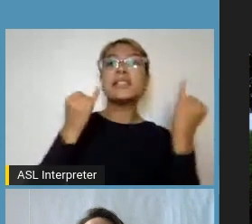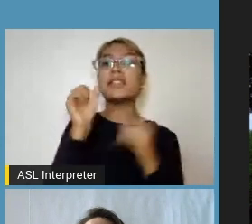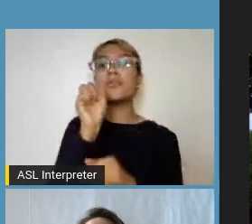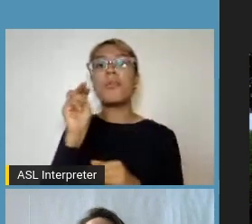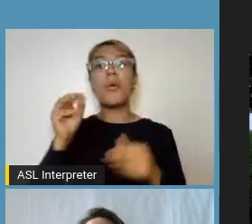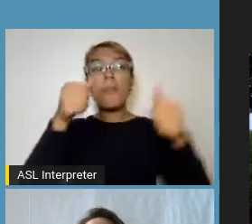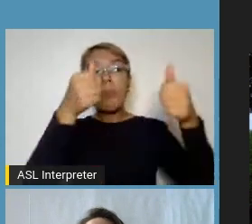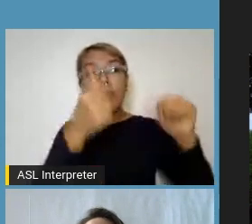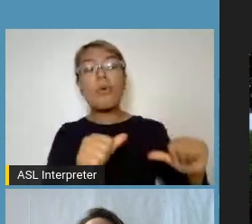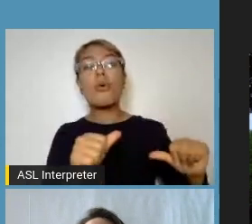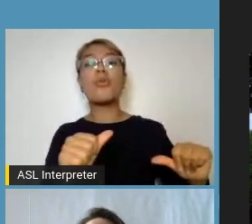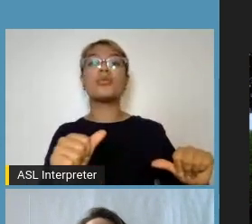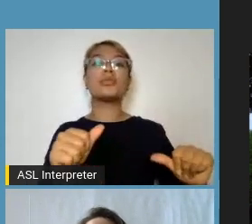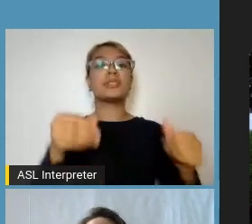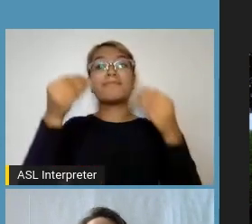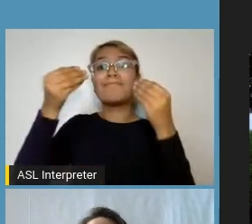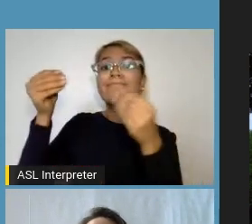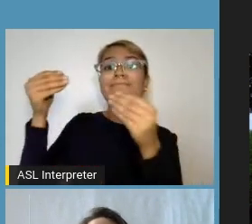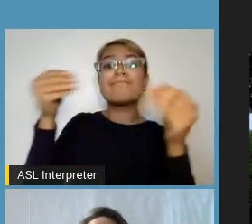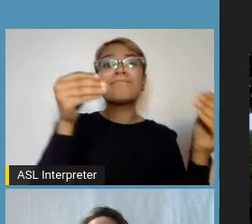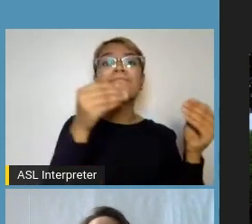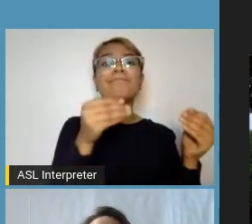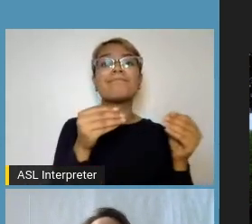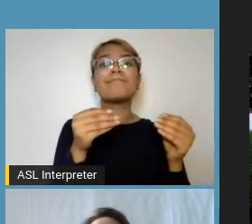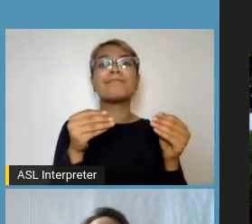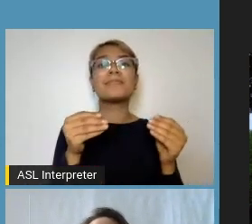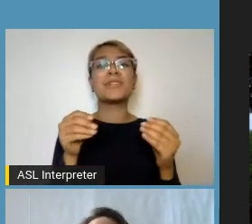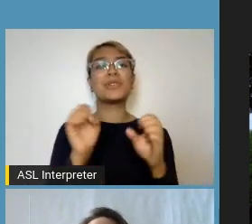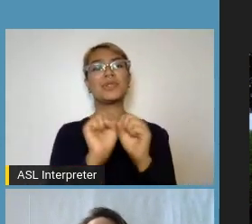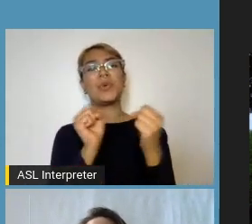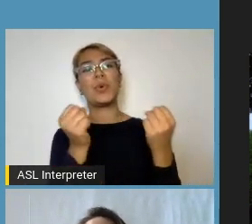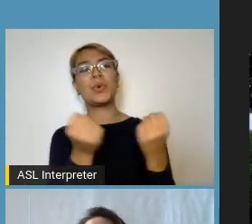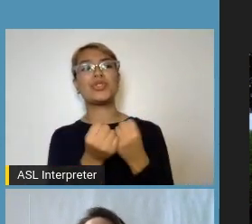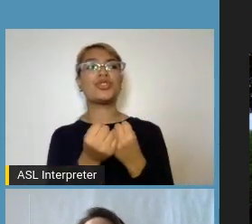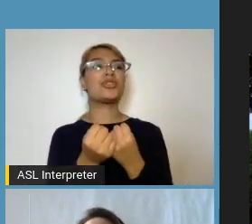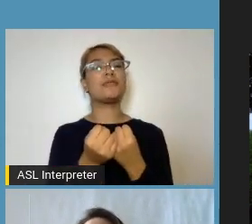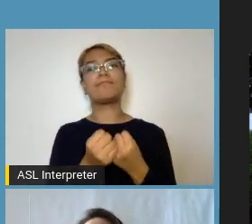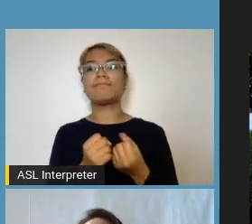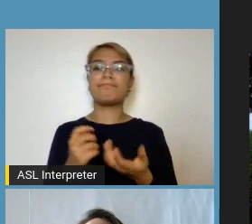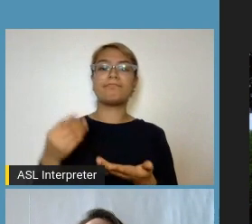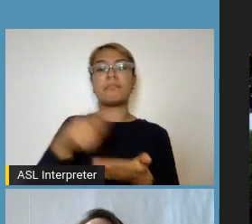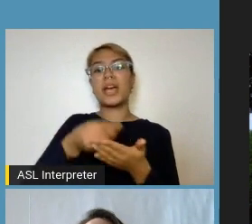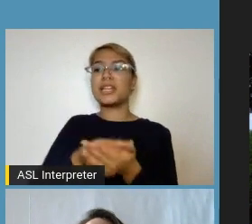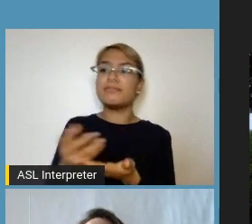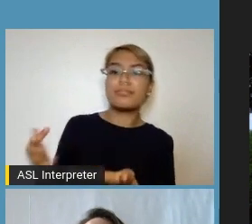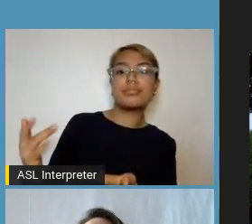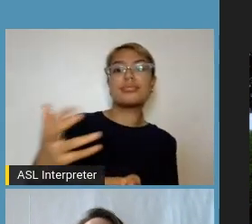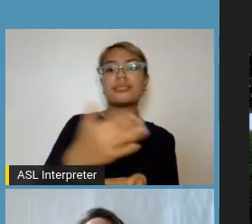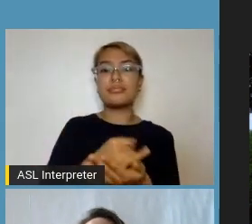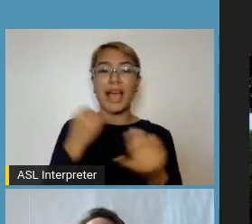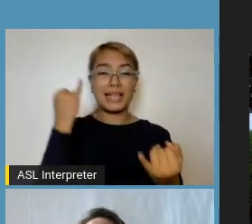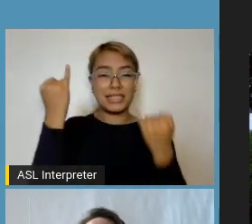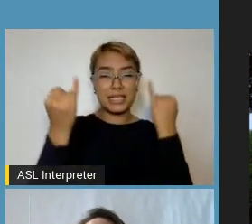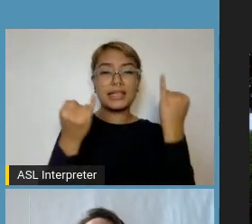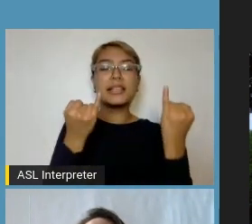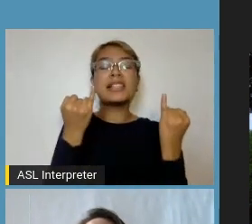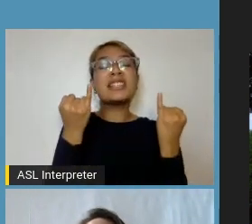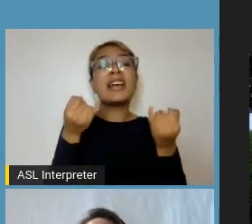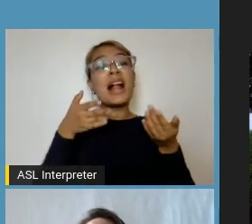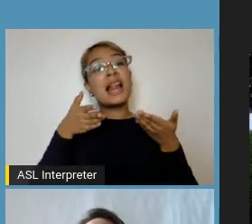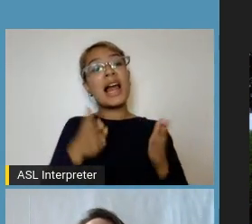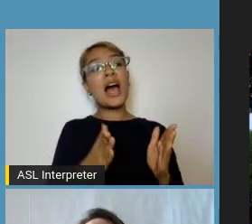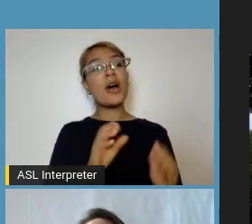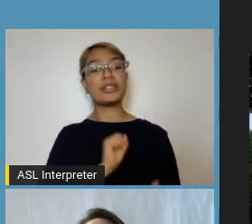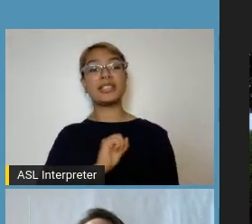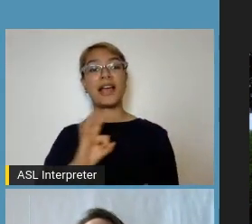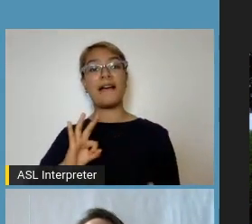merch ideas, and new social campaign ideas. It has also allowed staff to focus on